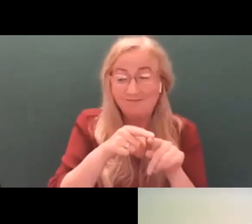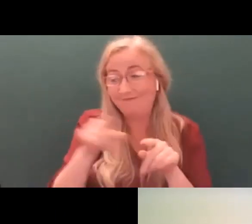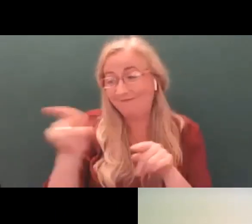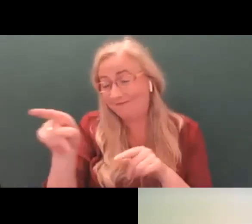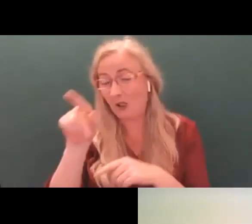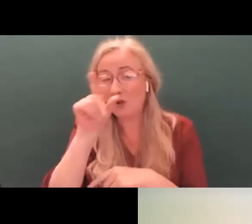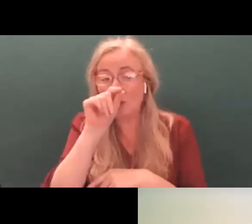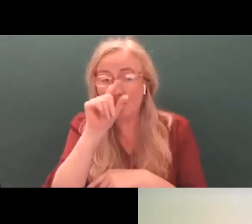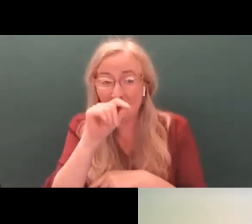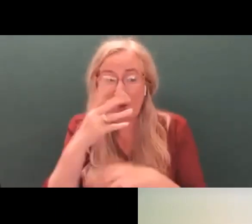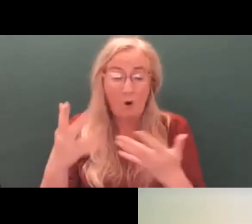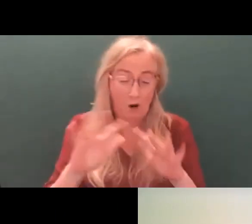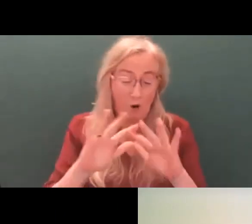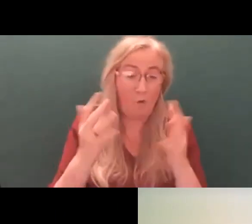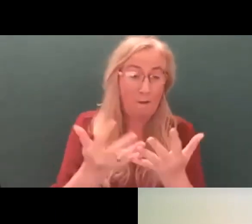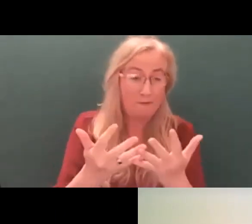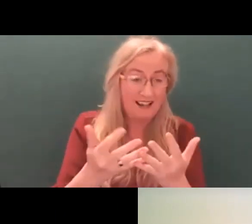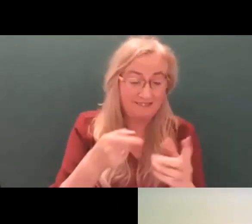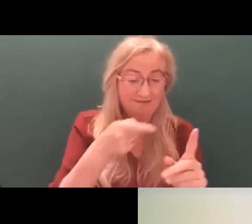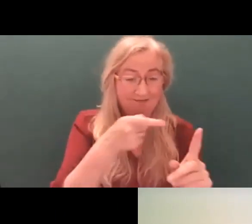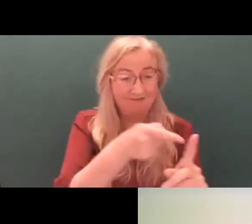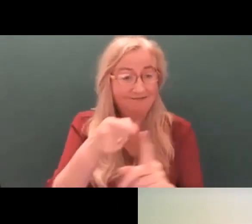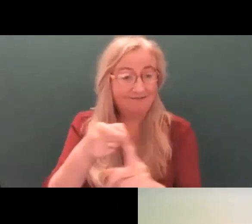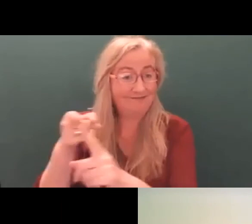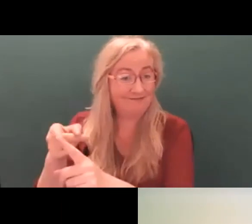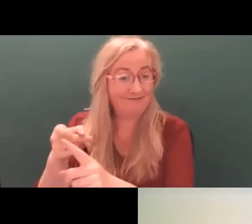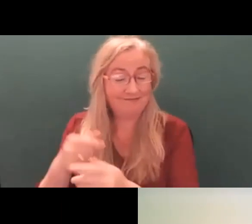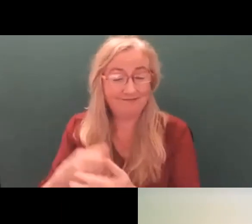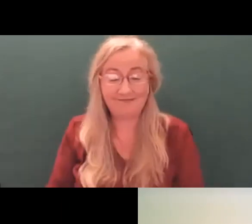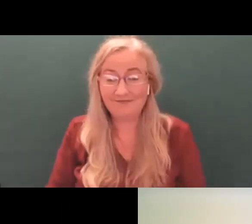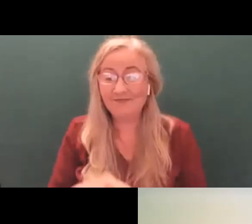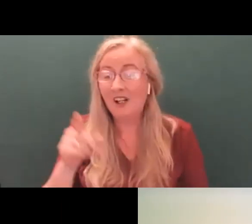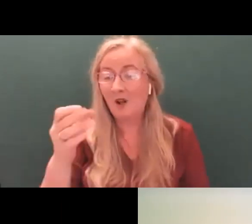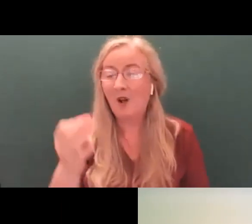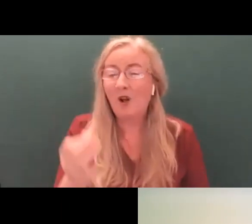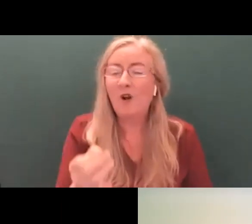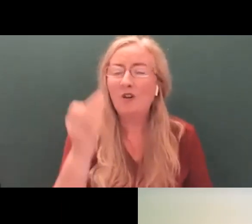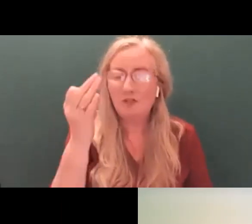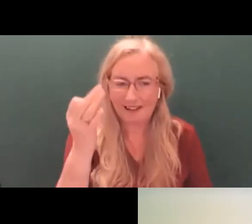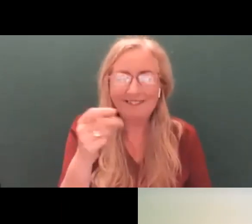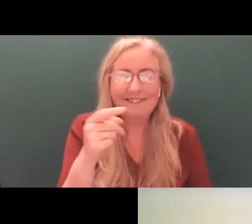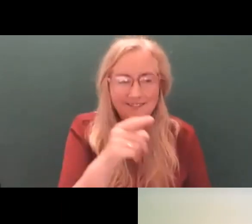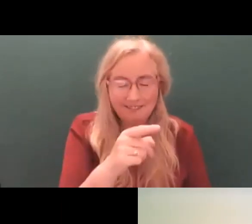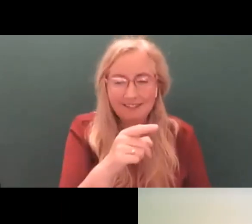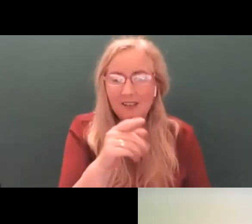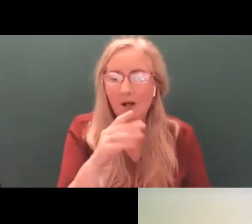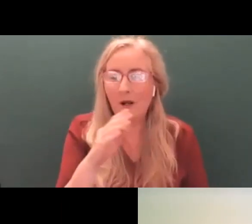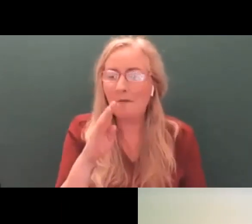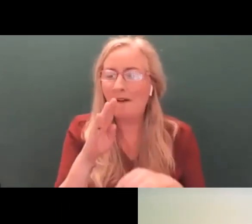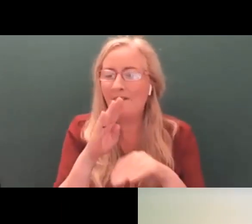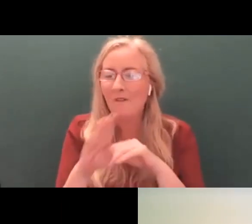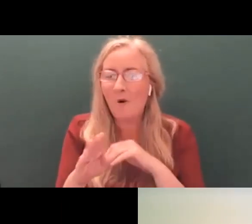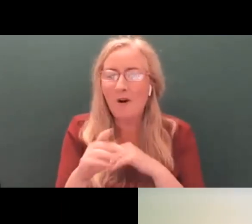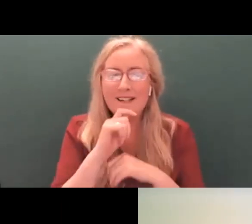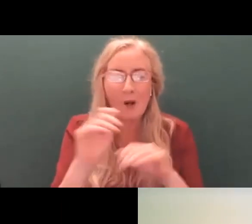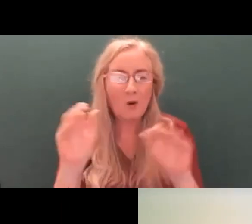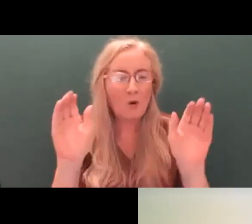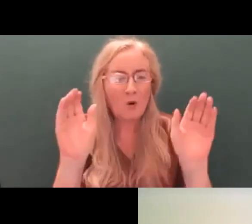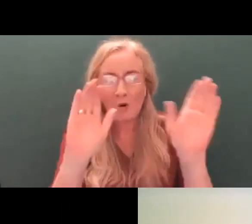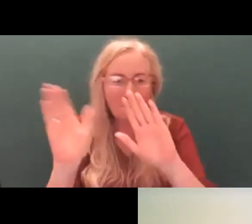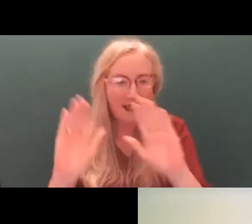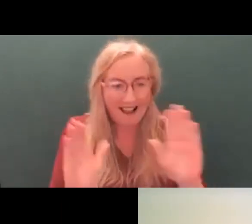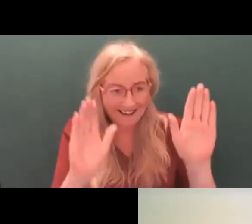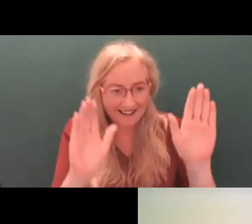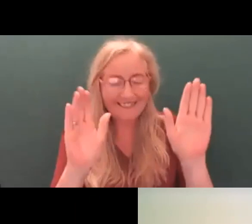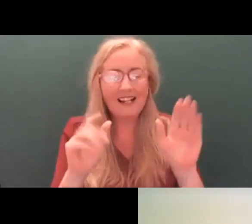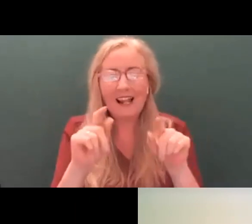our website. Thank you. That's great, Thelma. And before we say goodbye, you might just,